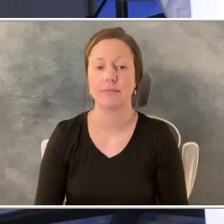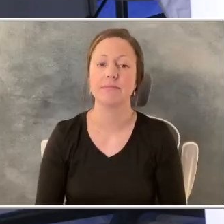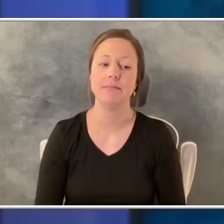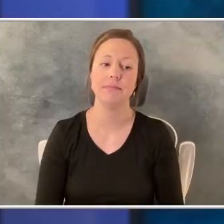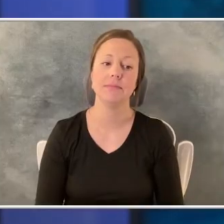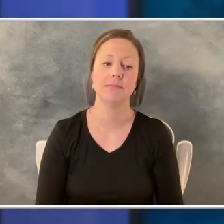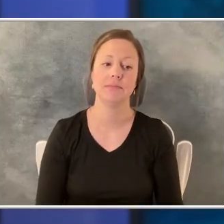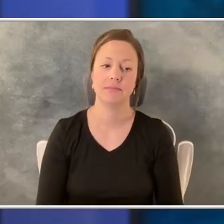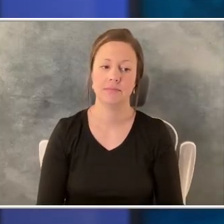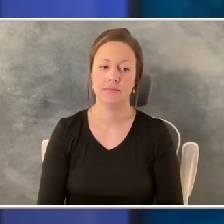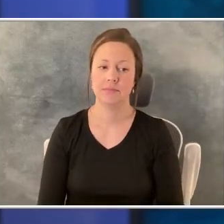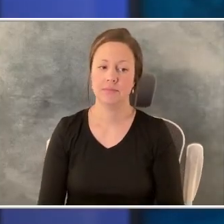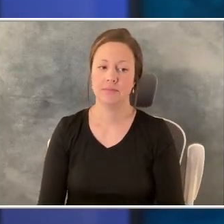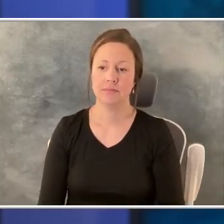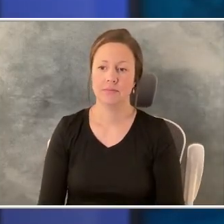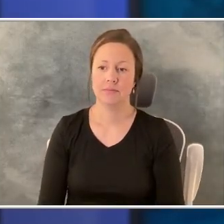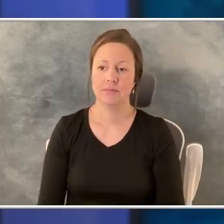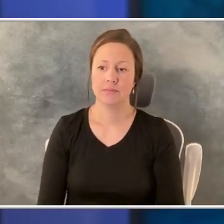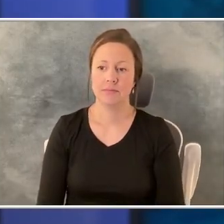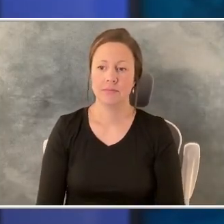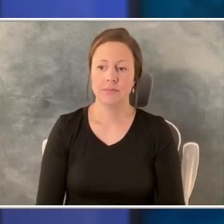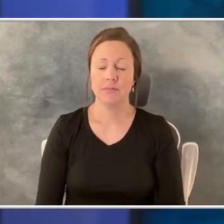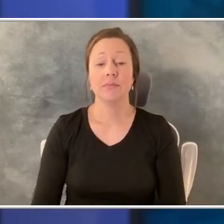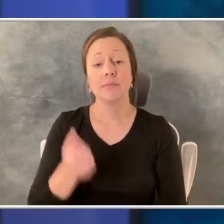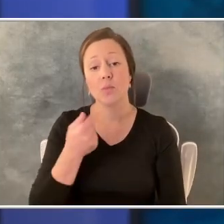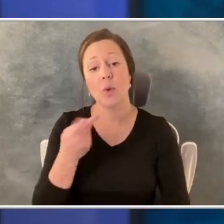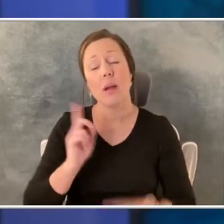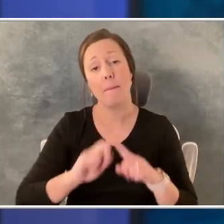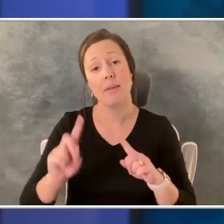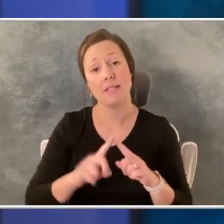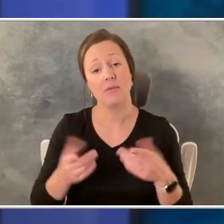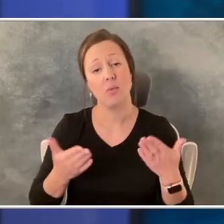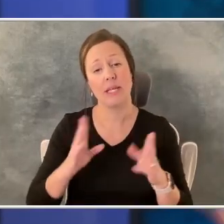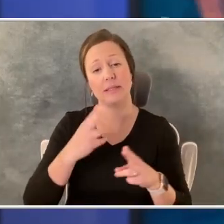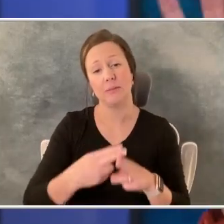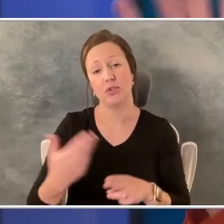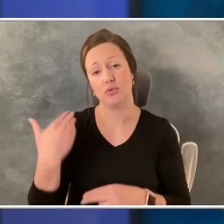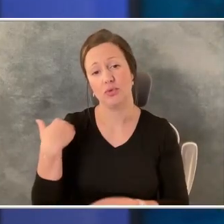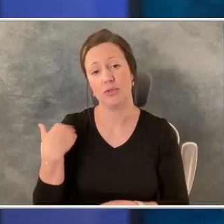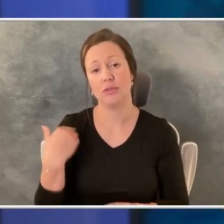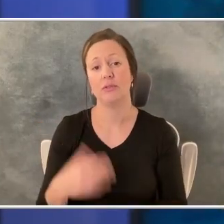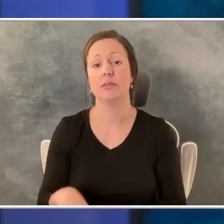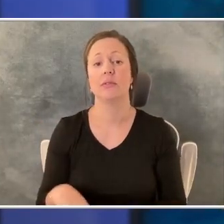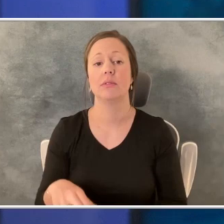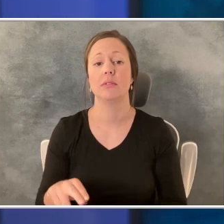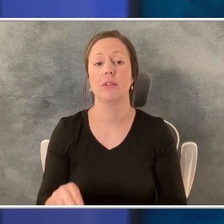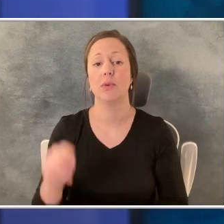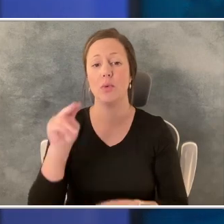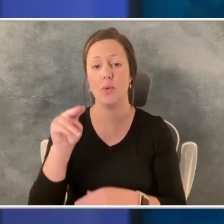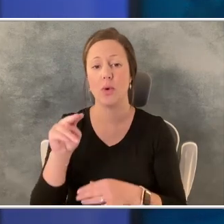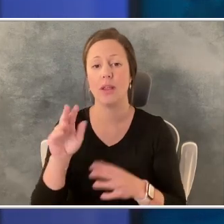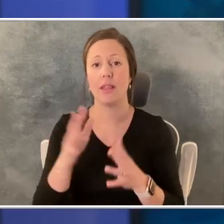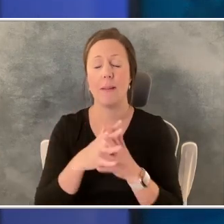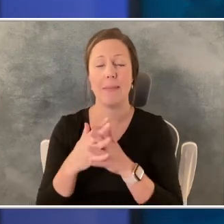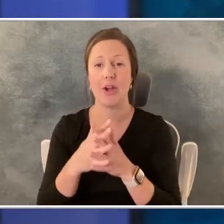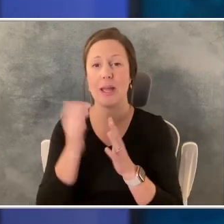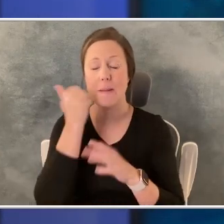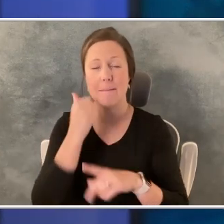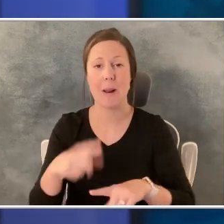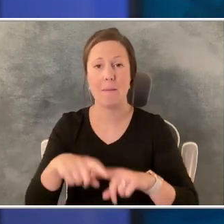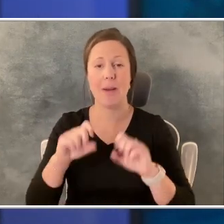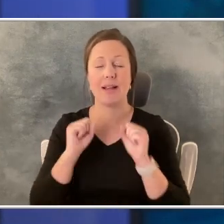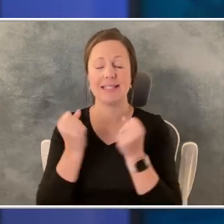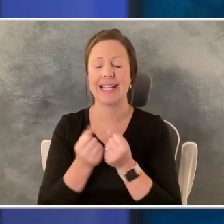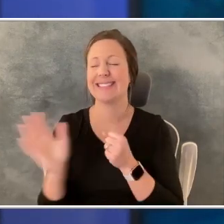think there's a couple different ways. I was going to say the North American Menopause Society, but now a new name. I have to retrain myself.